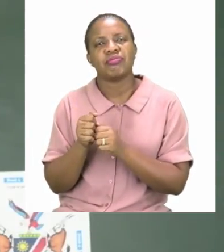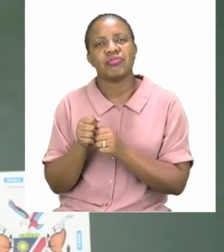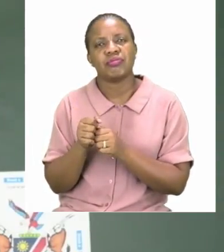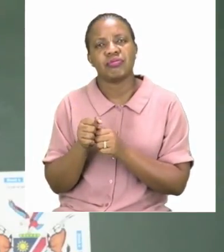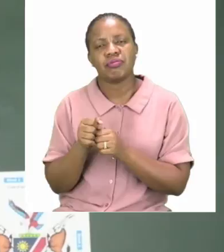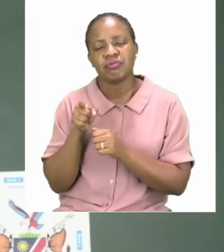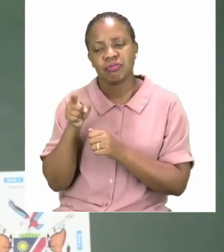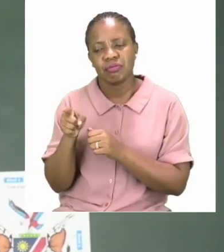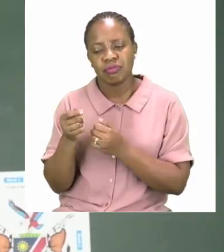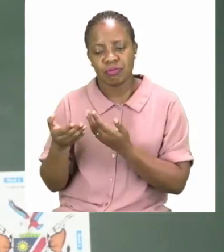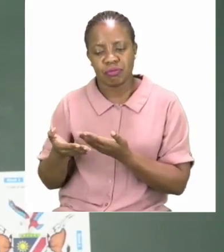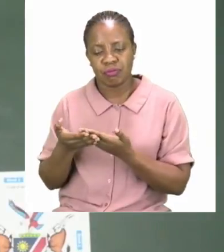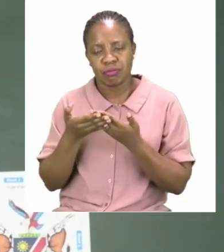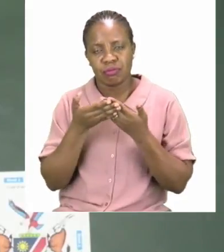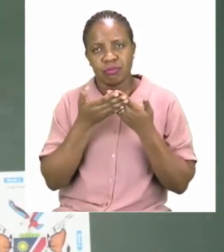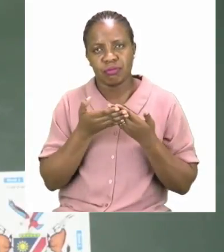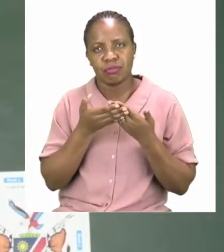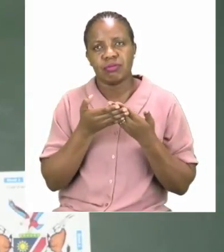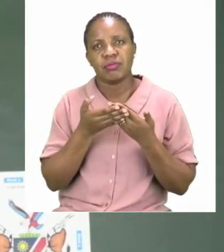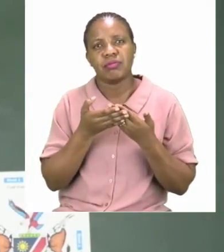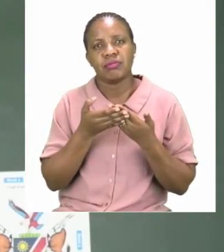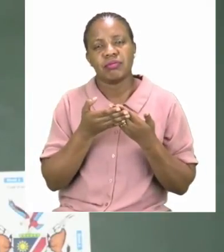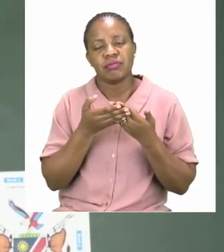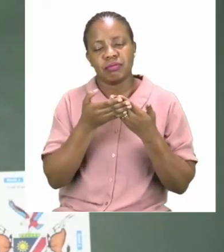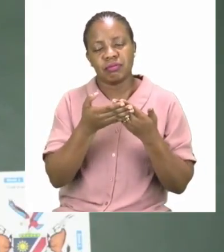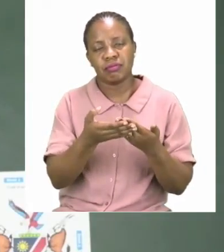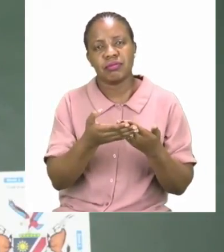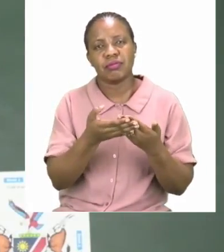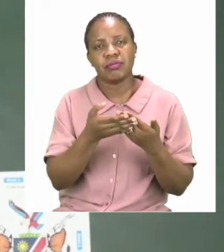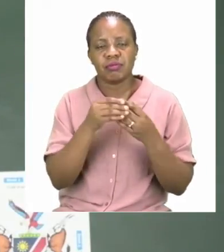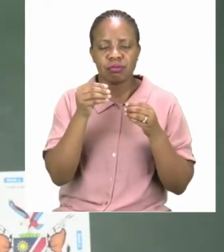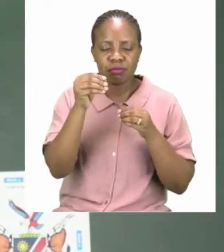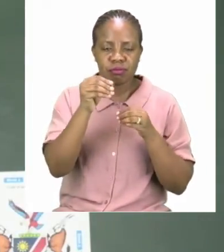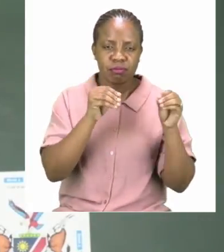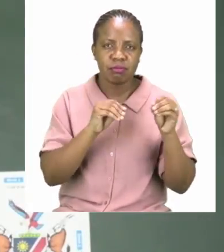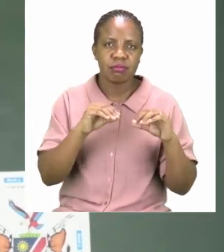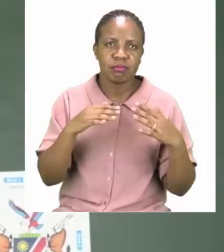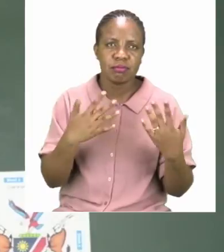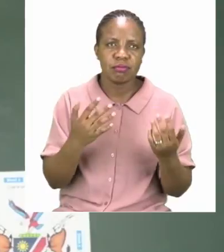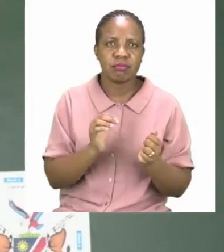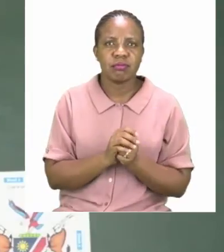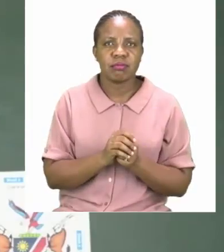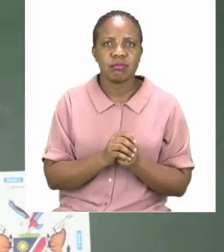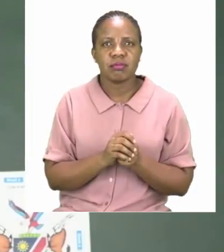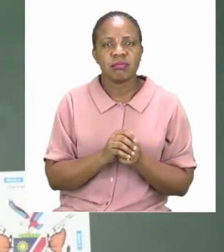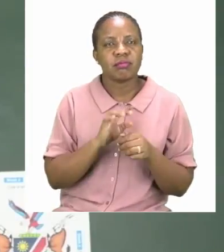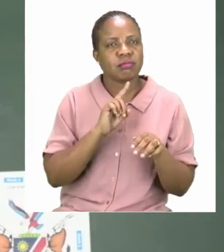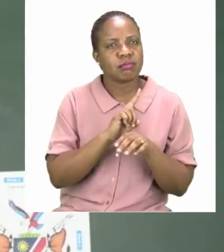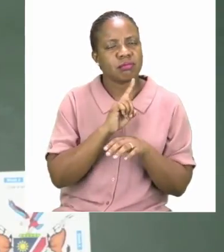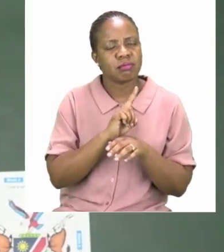should put things. Now the first part of the emblem that I would like us to try and put is the